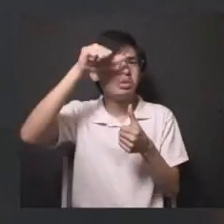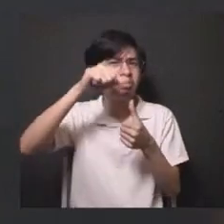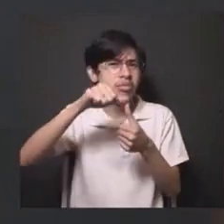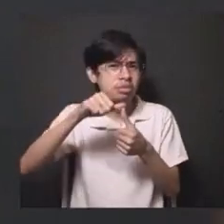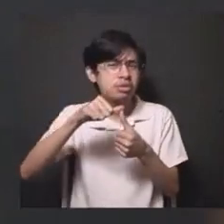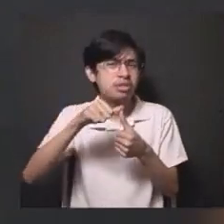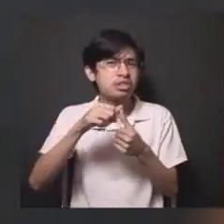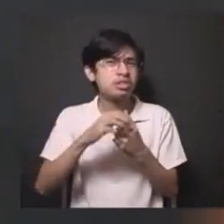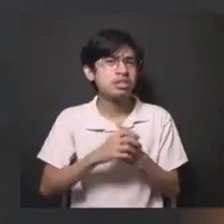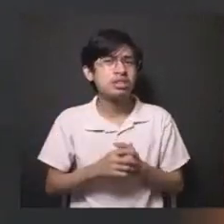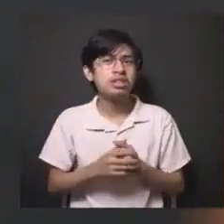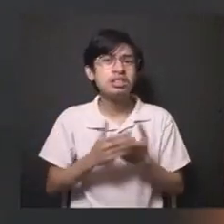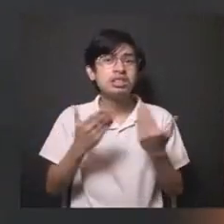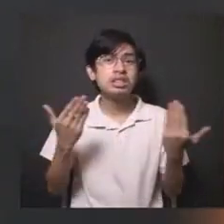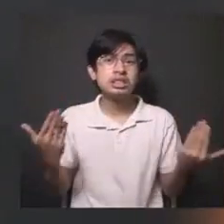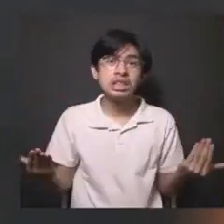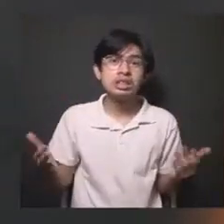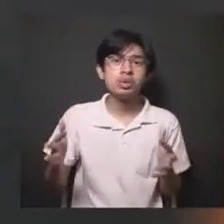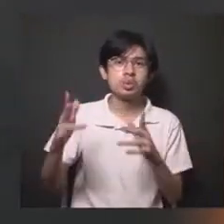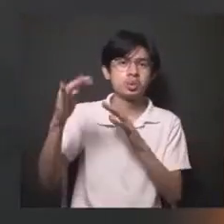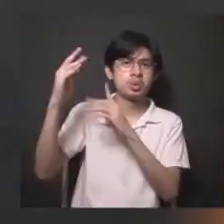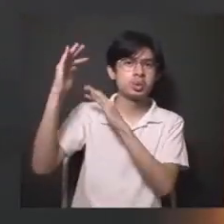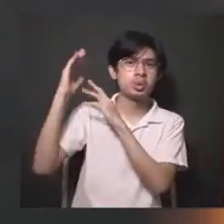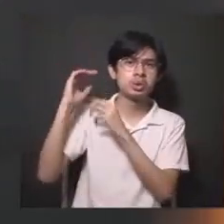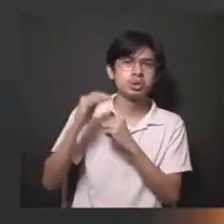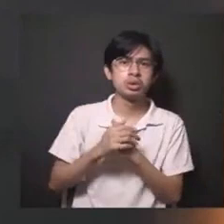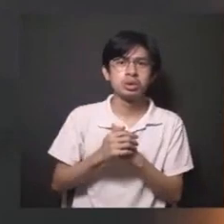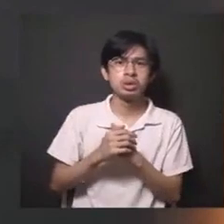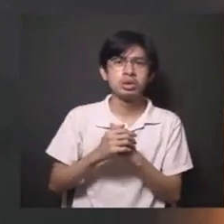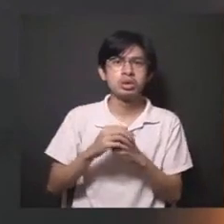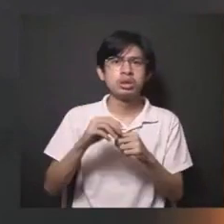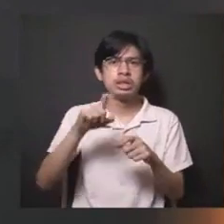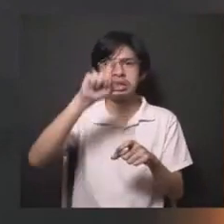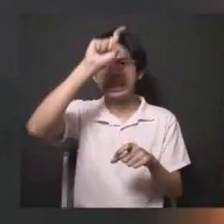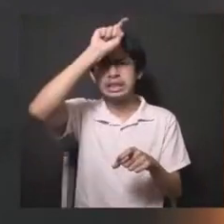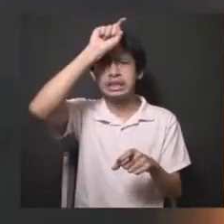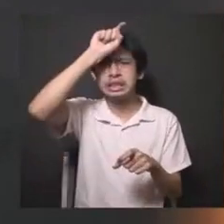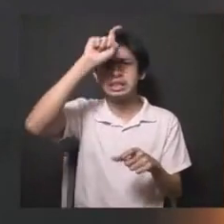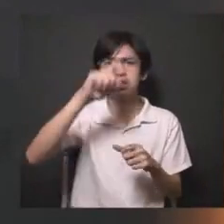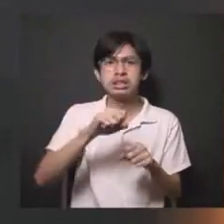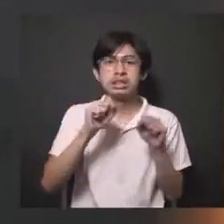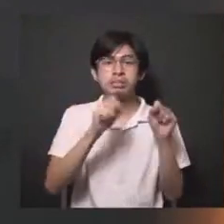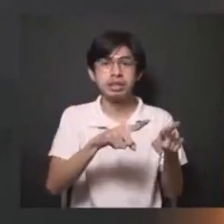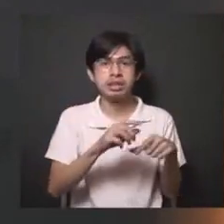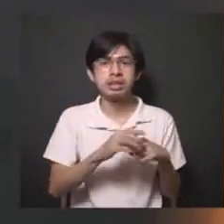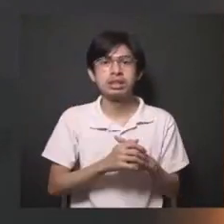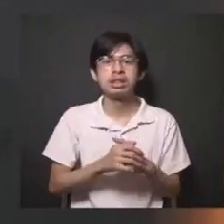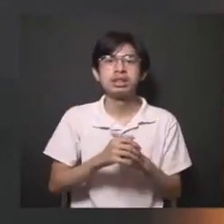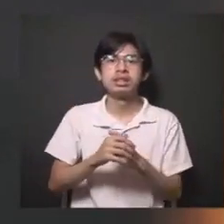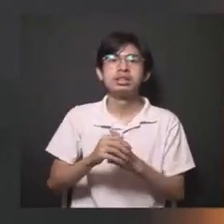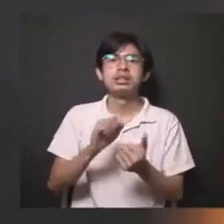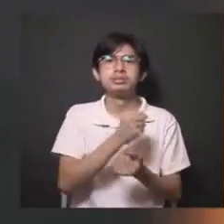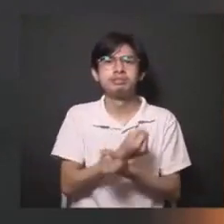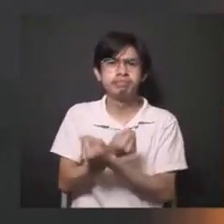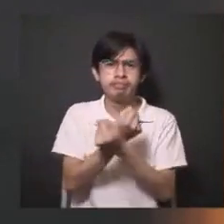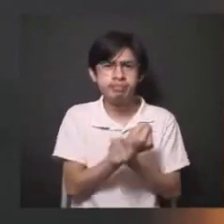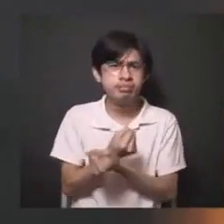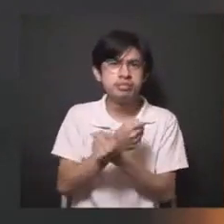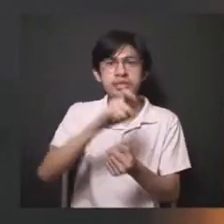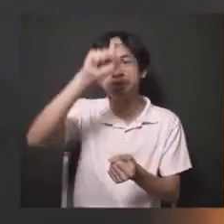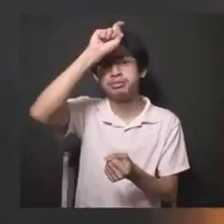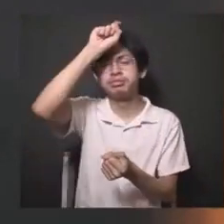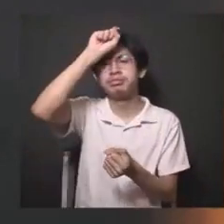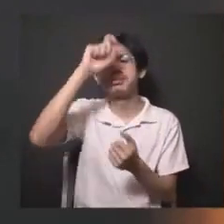time, when they heard the word Egypt, they sold their brother into slavery into Egypt. Now, what is my point? My point is very